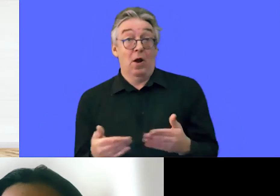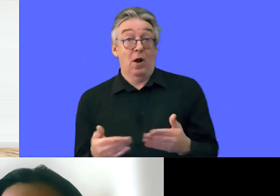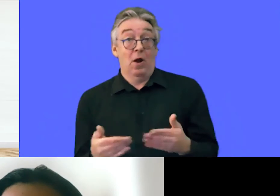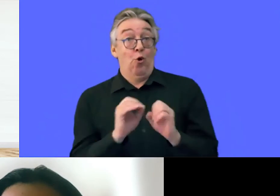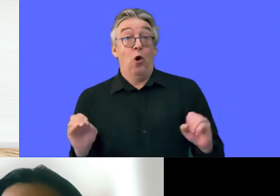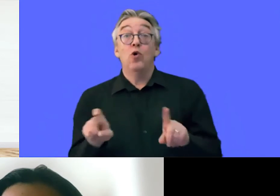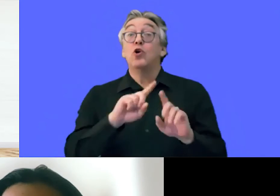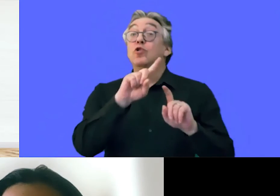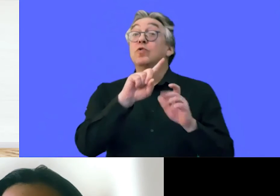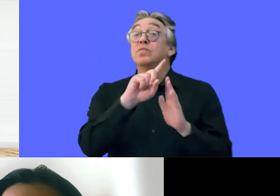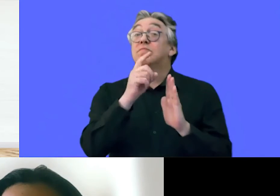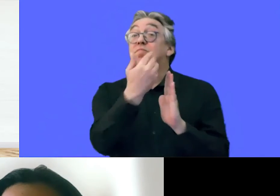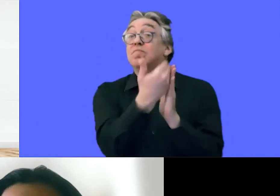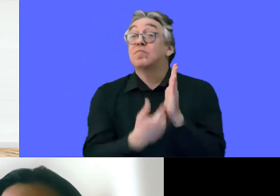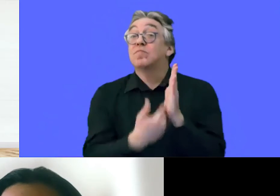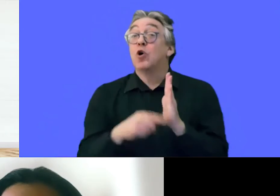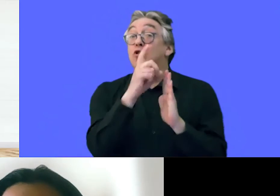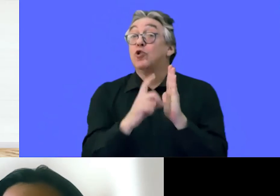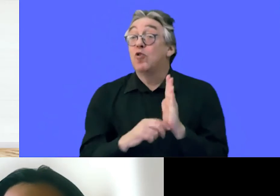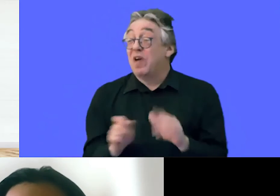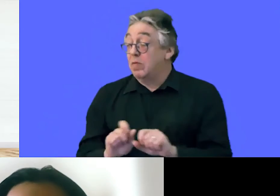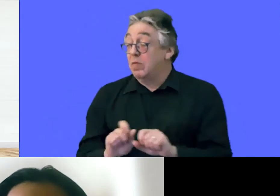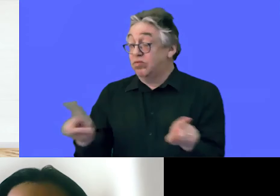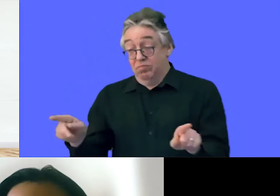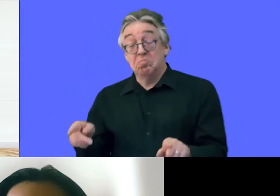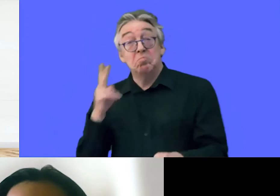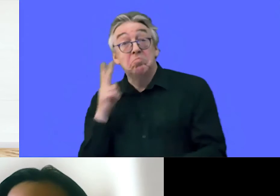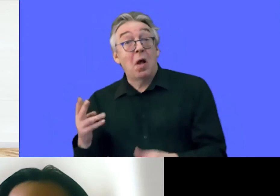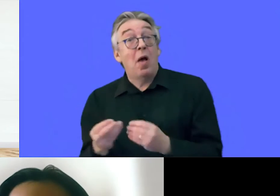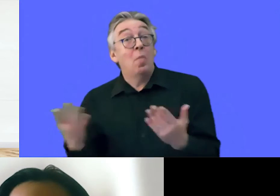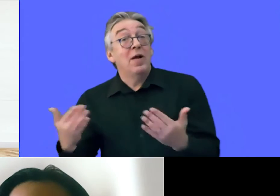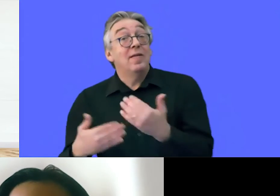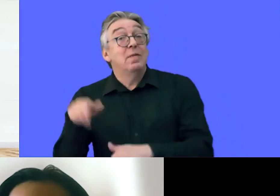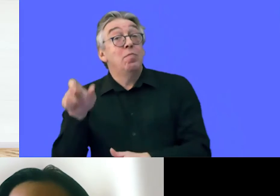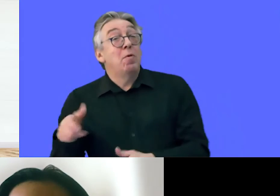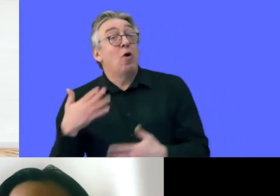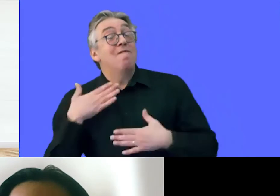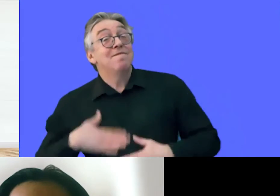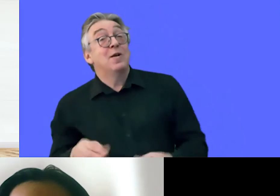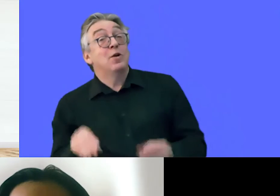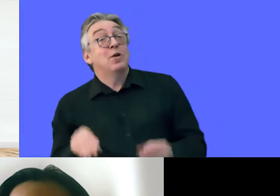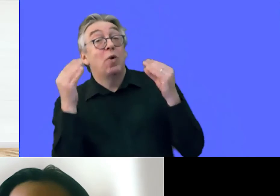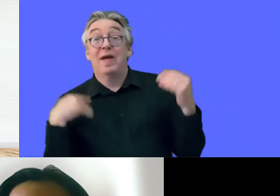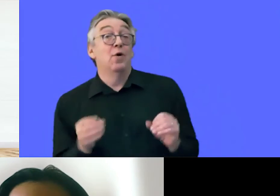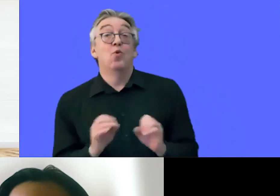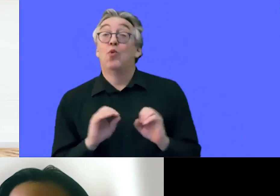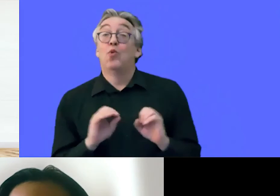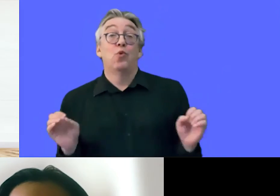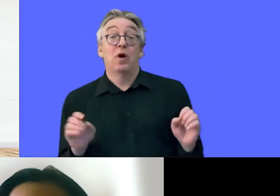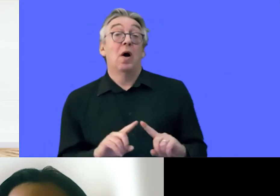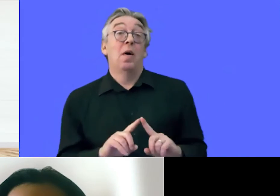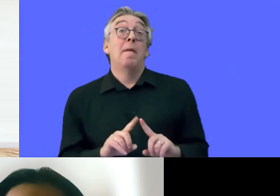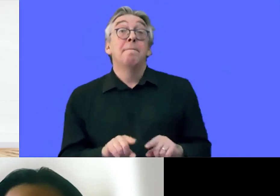to actually assess the demand from the people with disabilities and what kind of training they want. But they are the experience